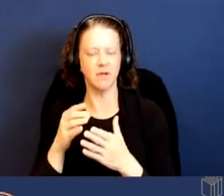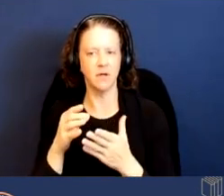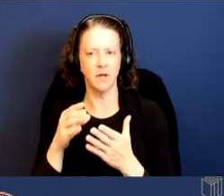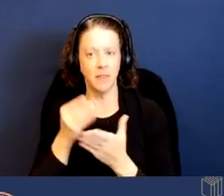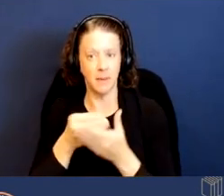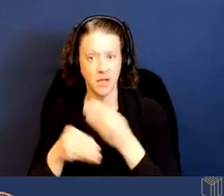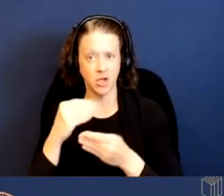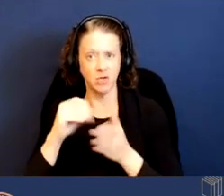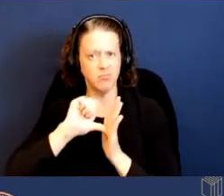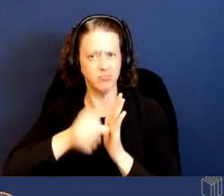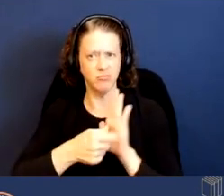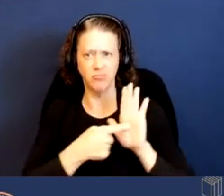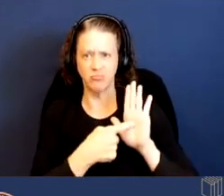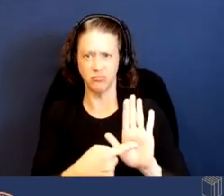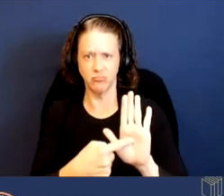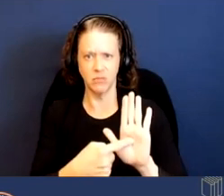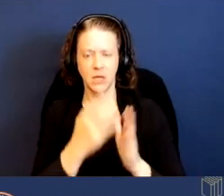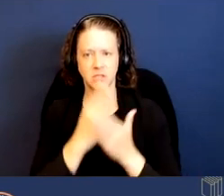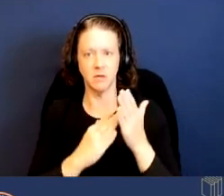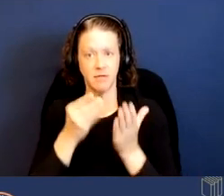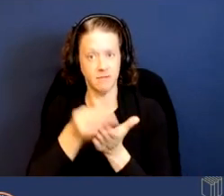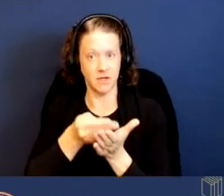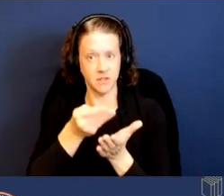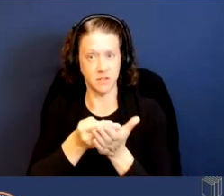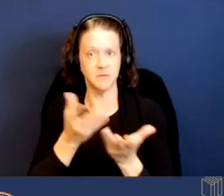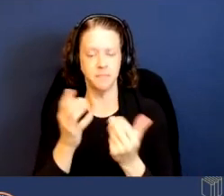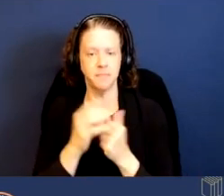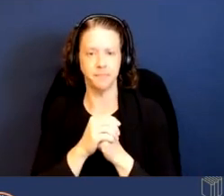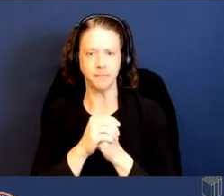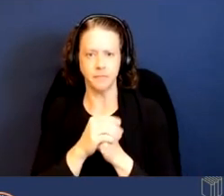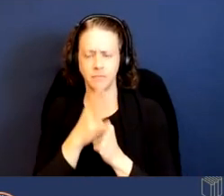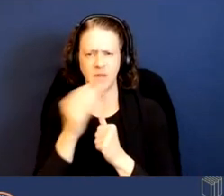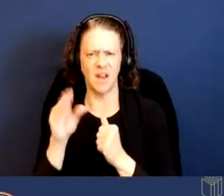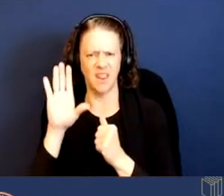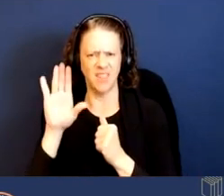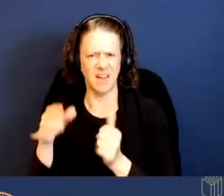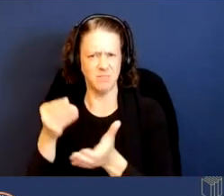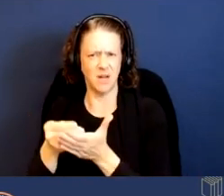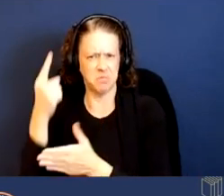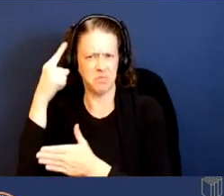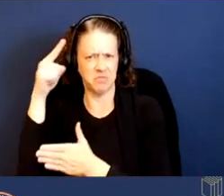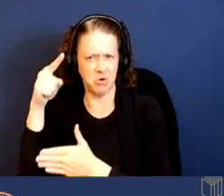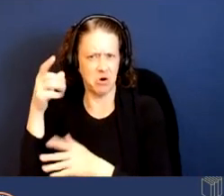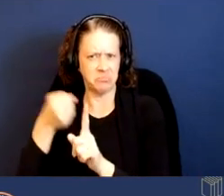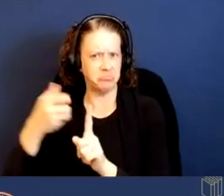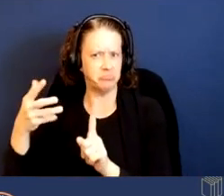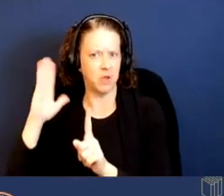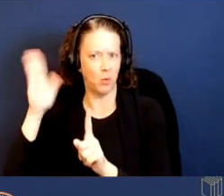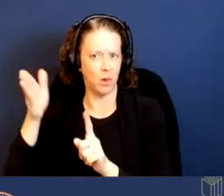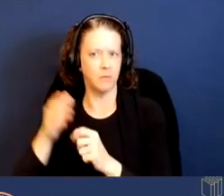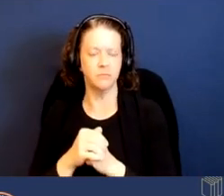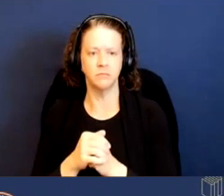some highlighting on, some of the funds, and sort of what they're intended for as well. So the first